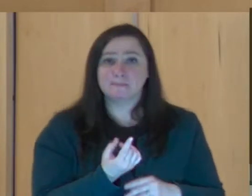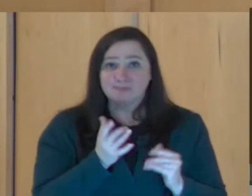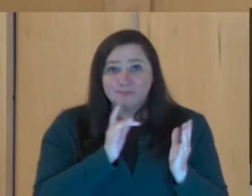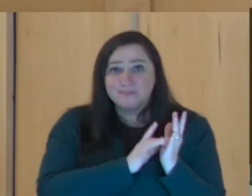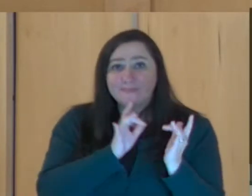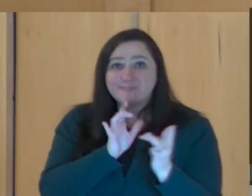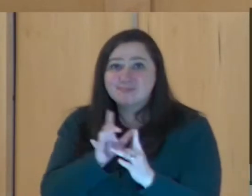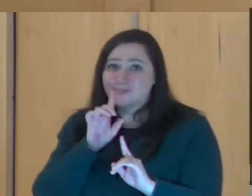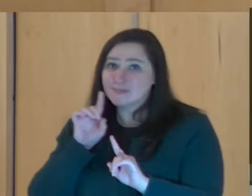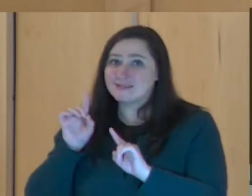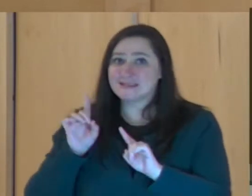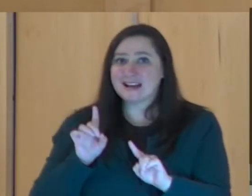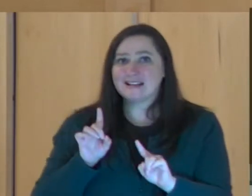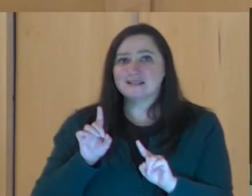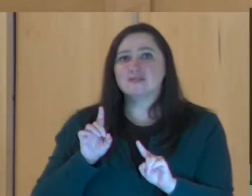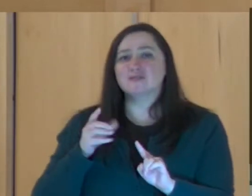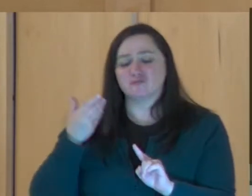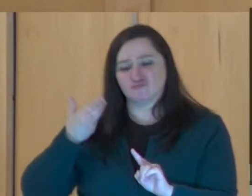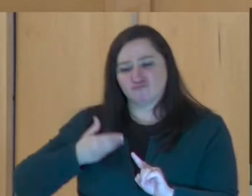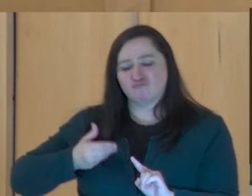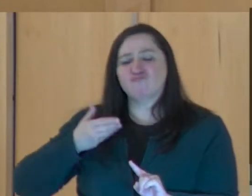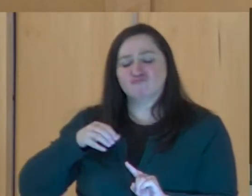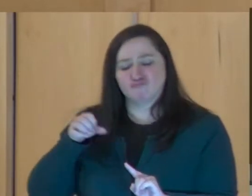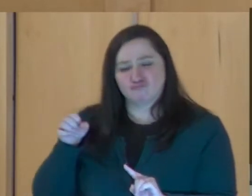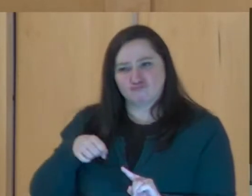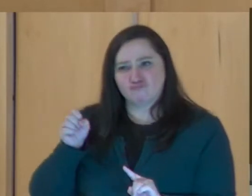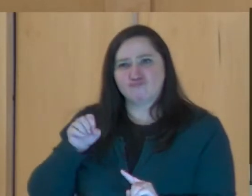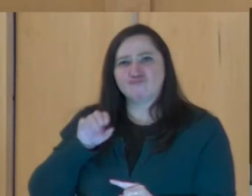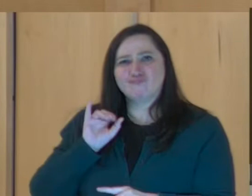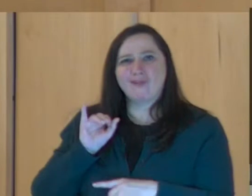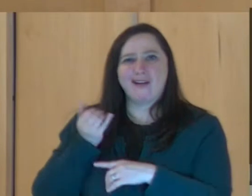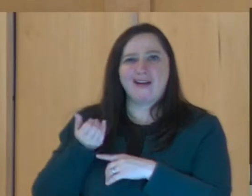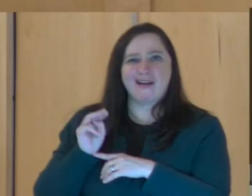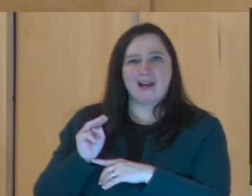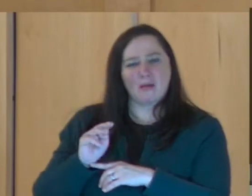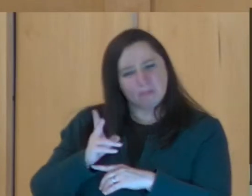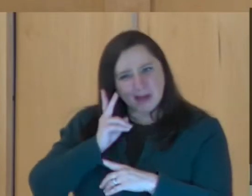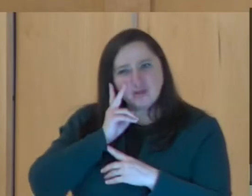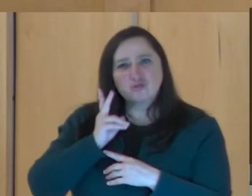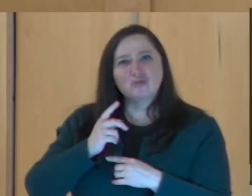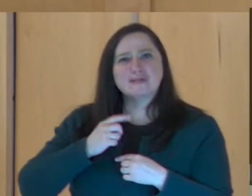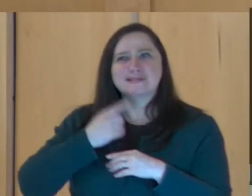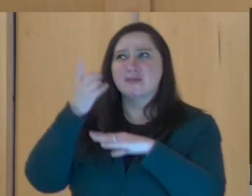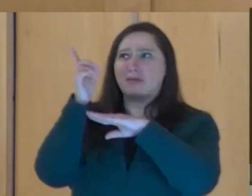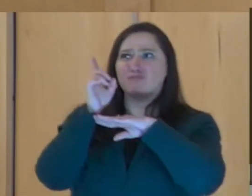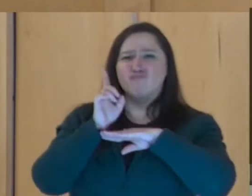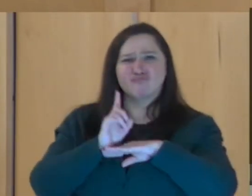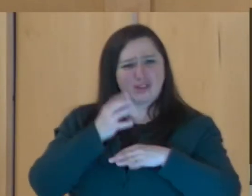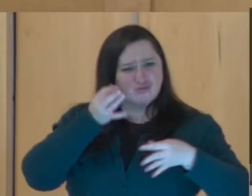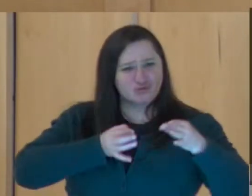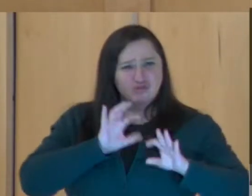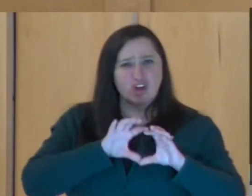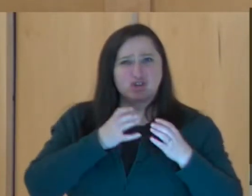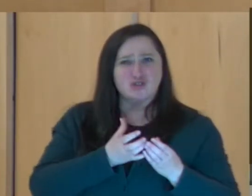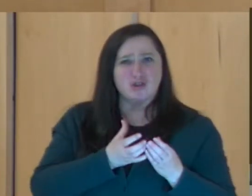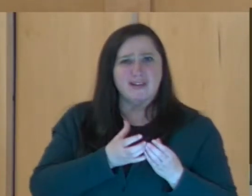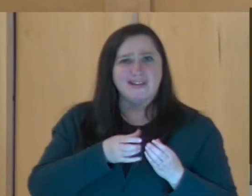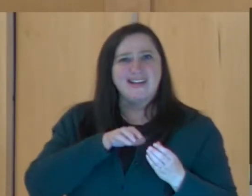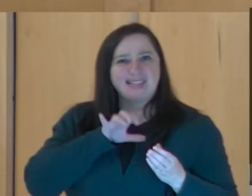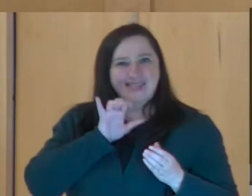Jesus says, I am, and you will see me coming on the clouds to judge the world. And that's where this verse comes in.